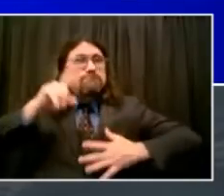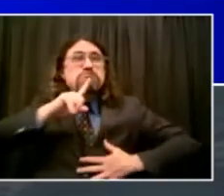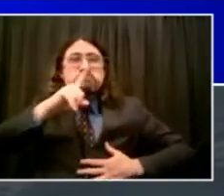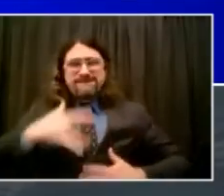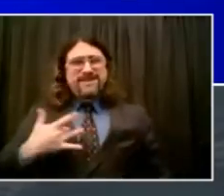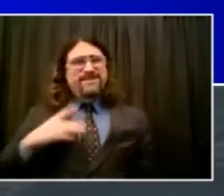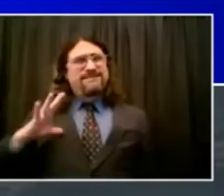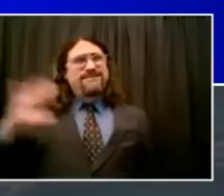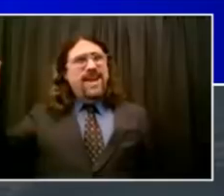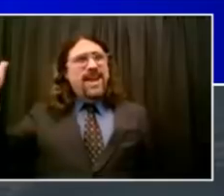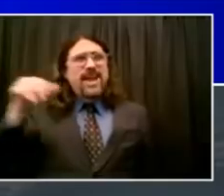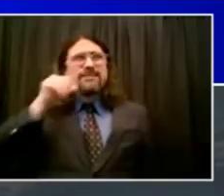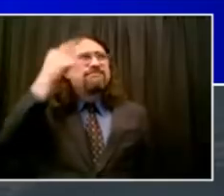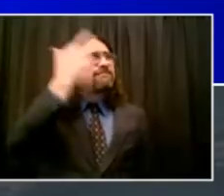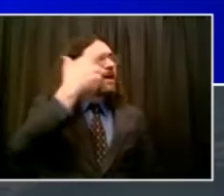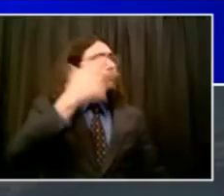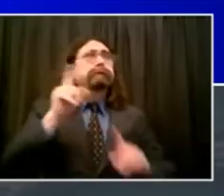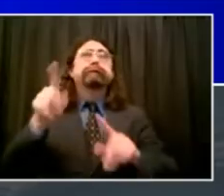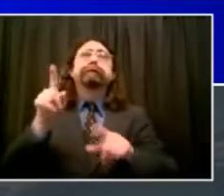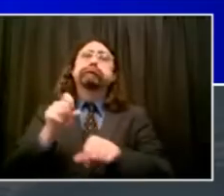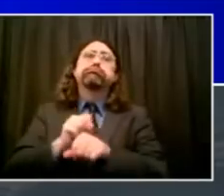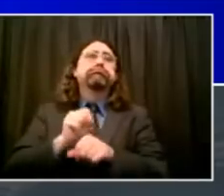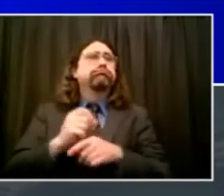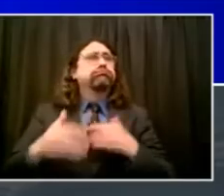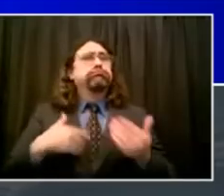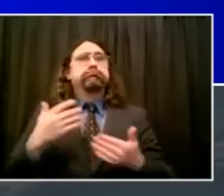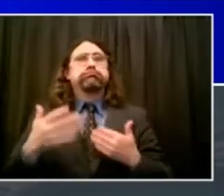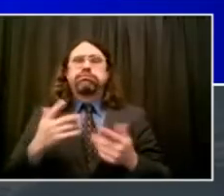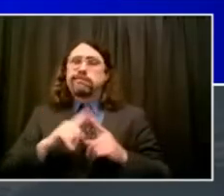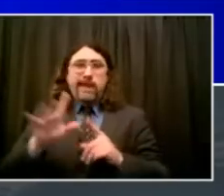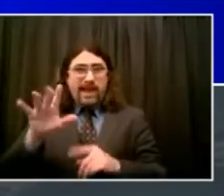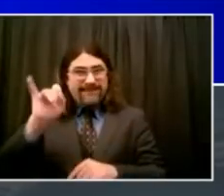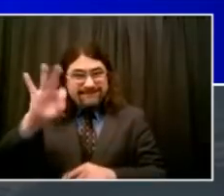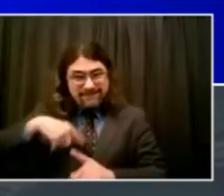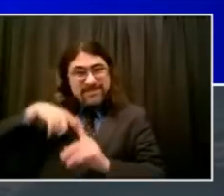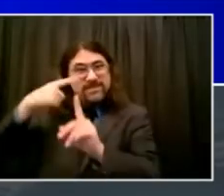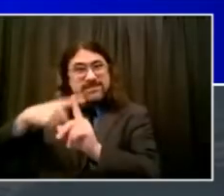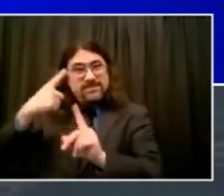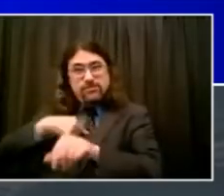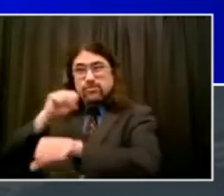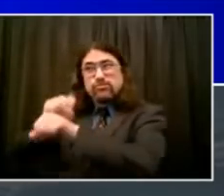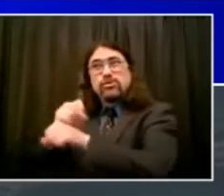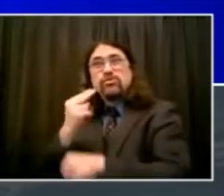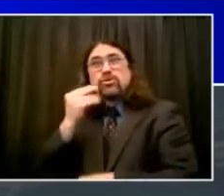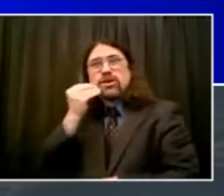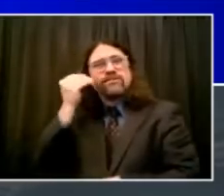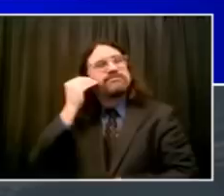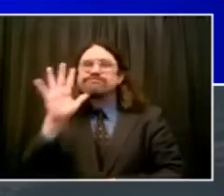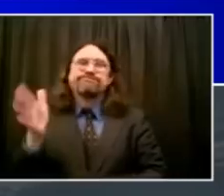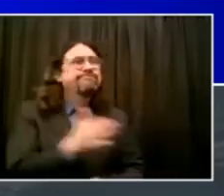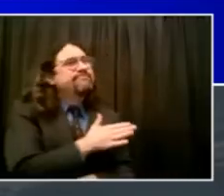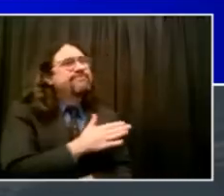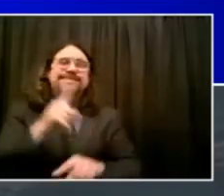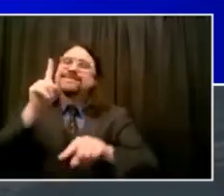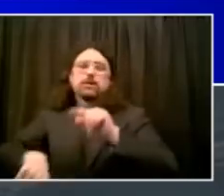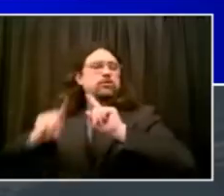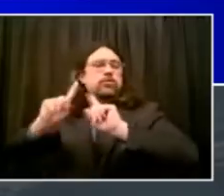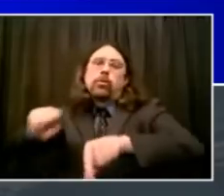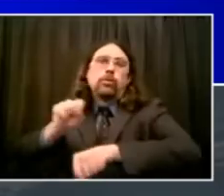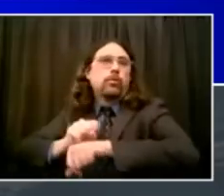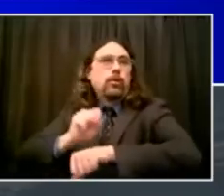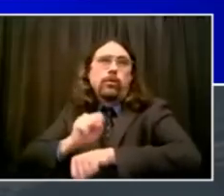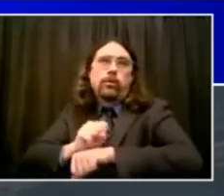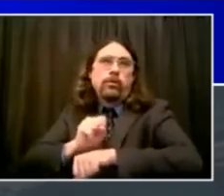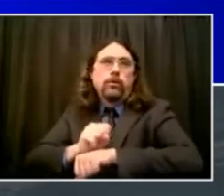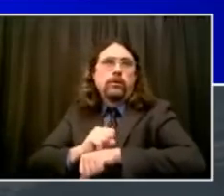We are committed, the city of New York is committed to filling those gaps, to making sure there's enough personnel for every nursing home.